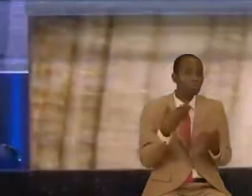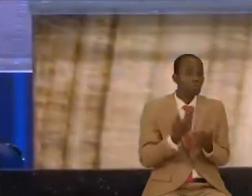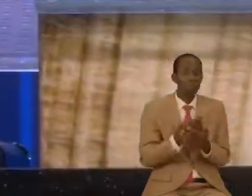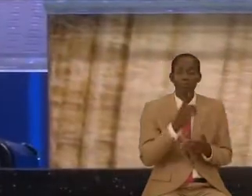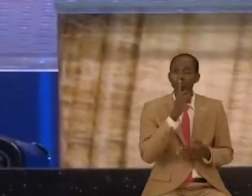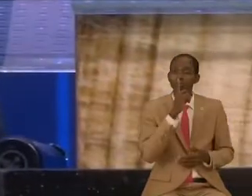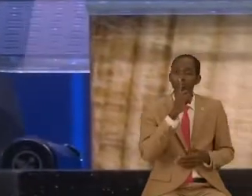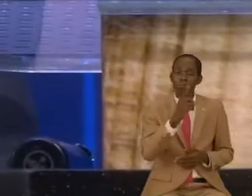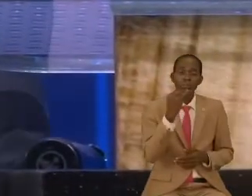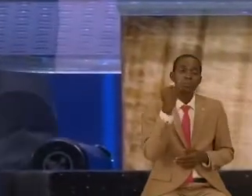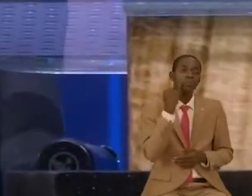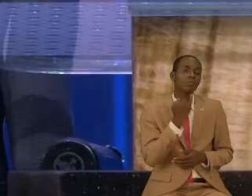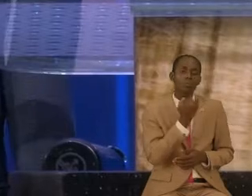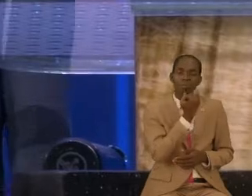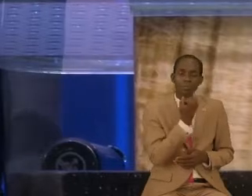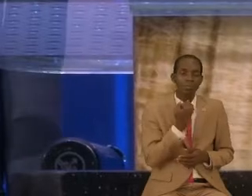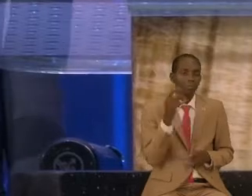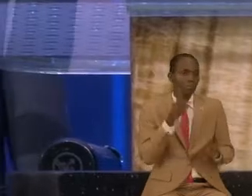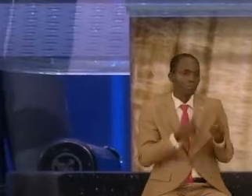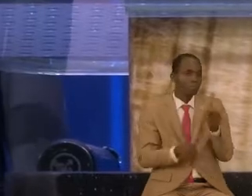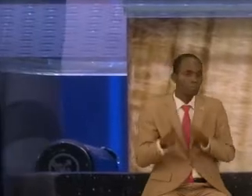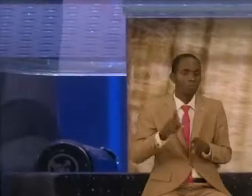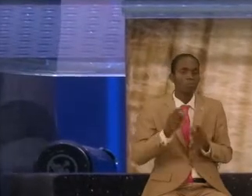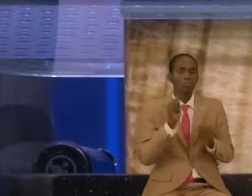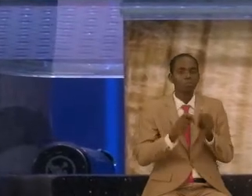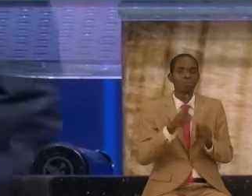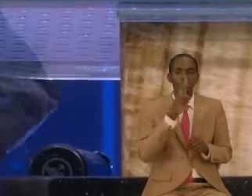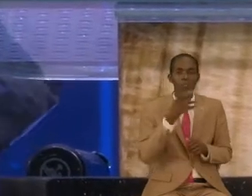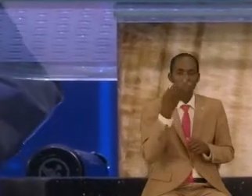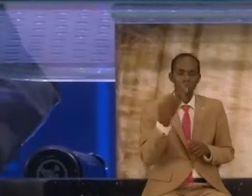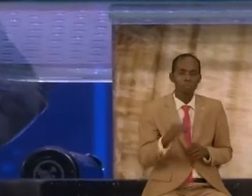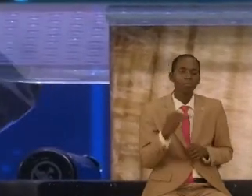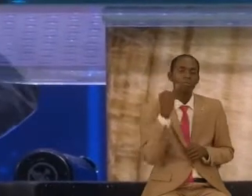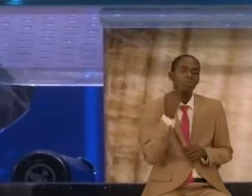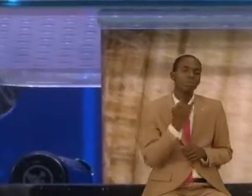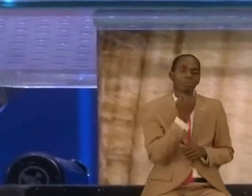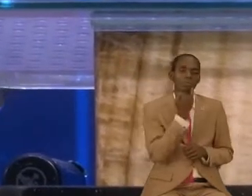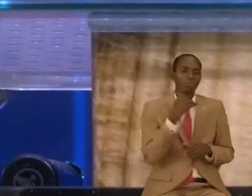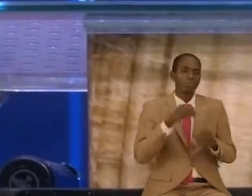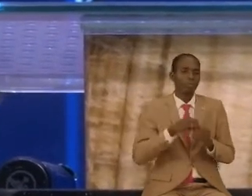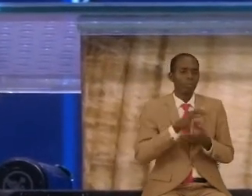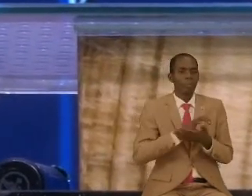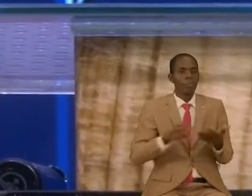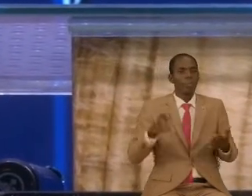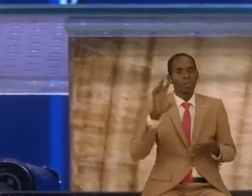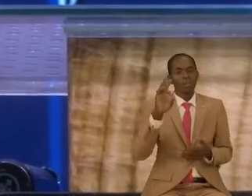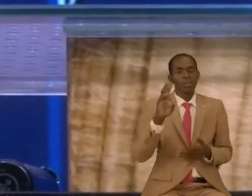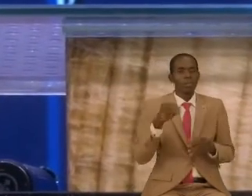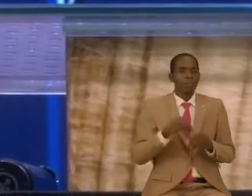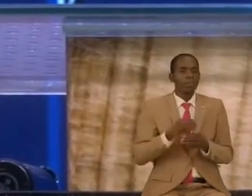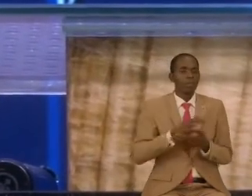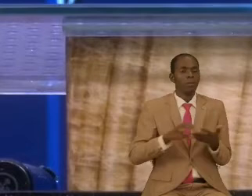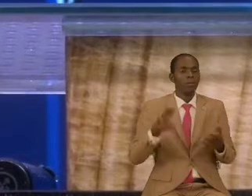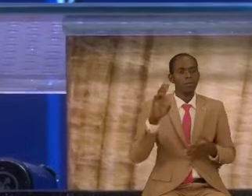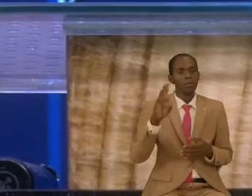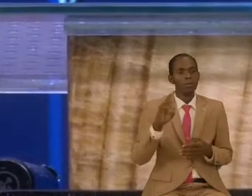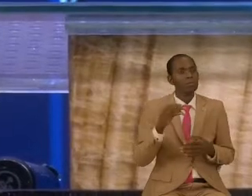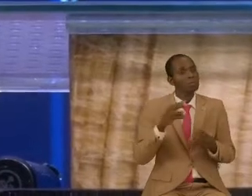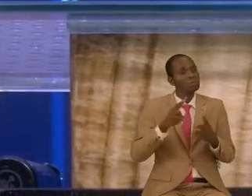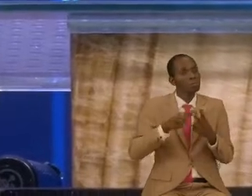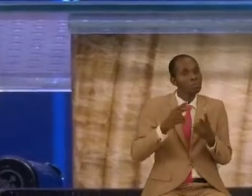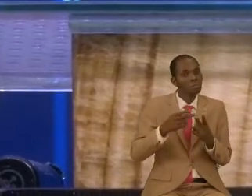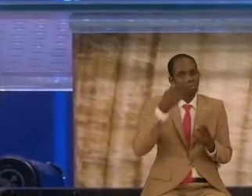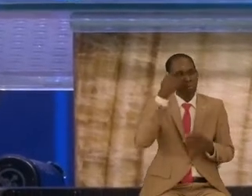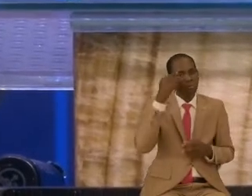true Israelites which are of Israel. In verse 7, it says, neither